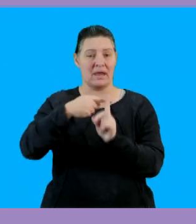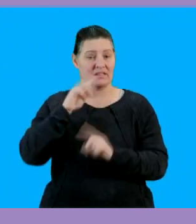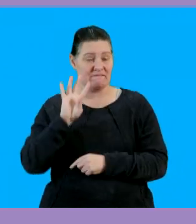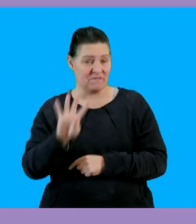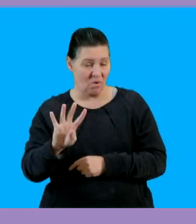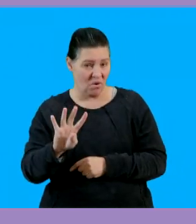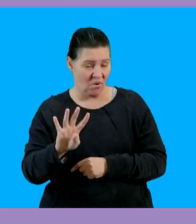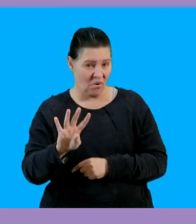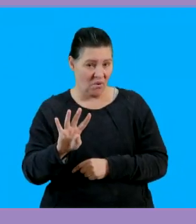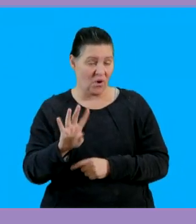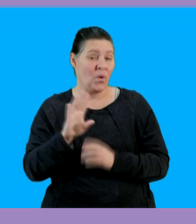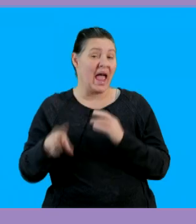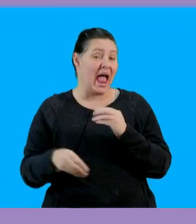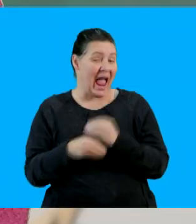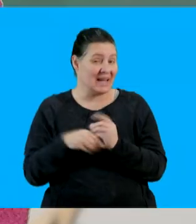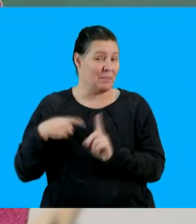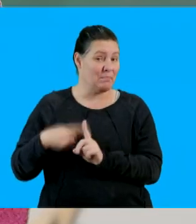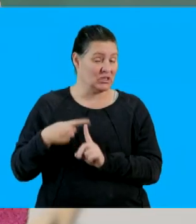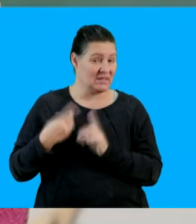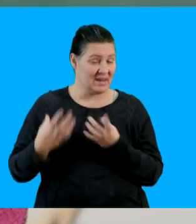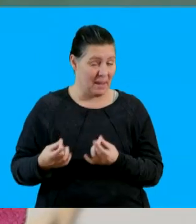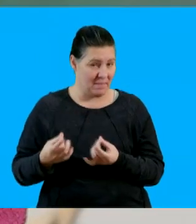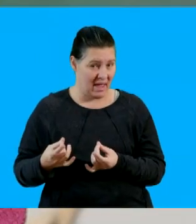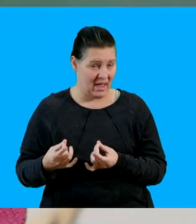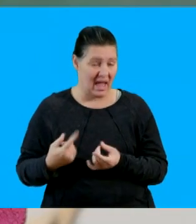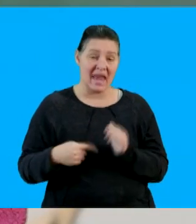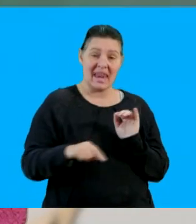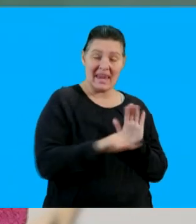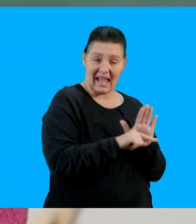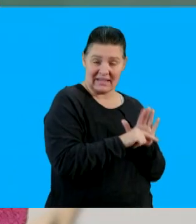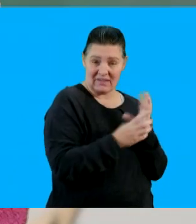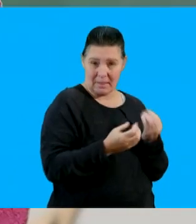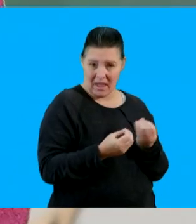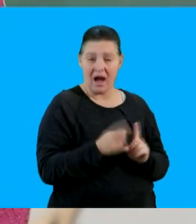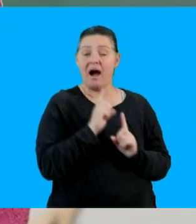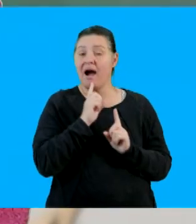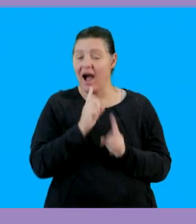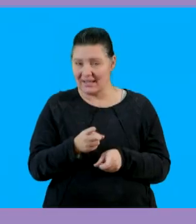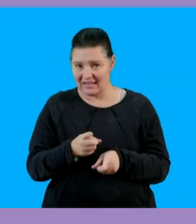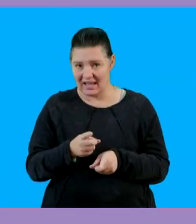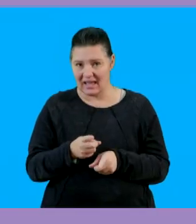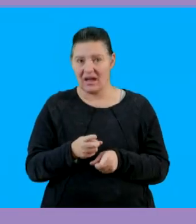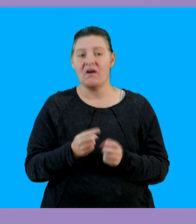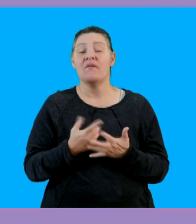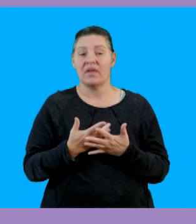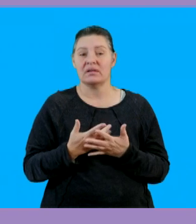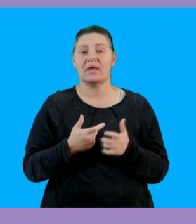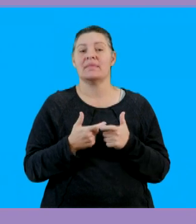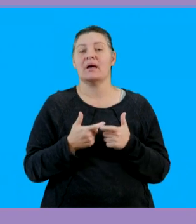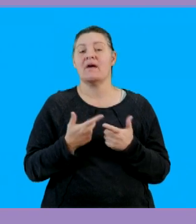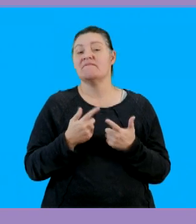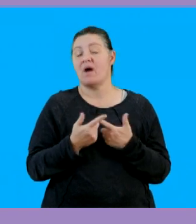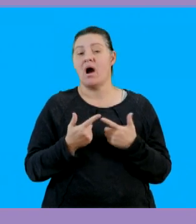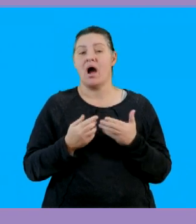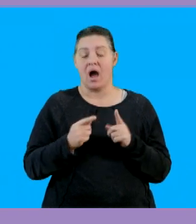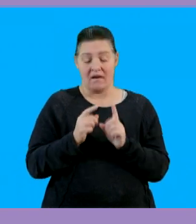plus 4. Remember, if we are adding a positive number and a negative number, our answer is going to take the sign of the